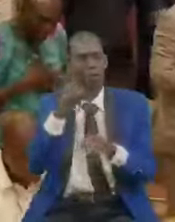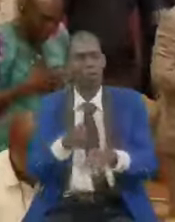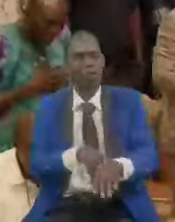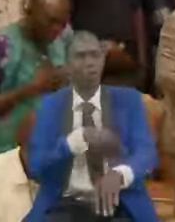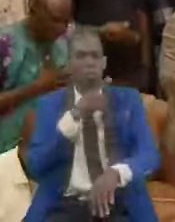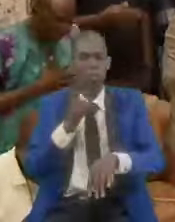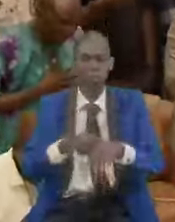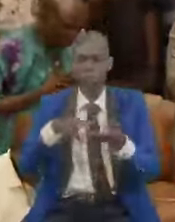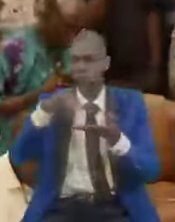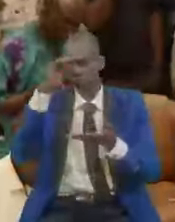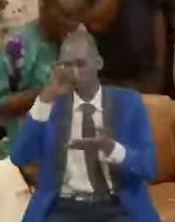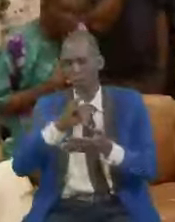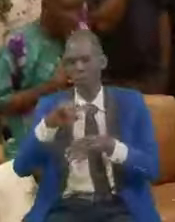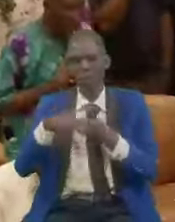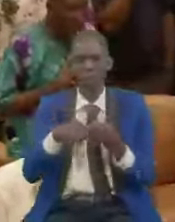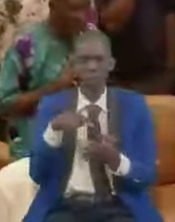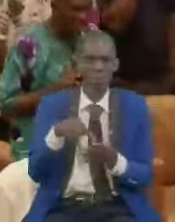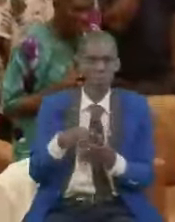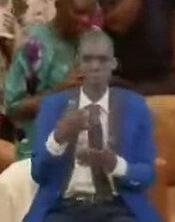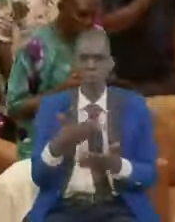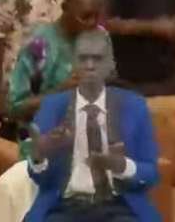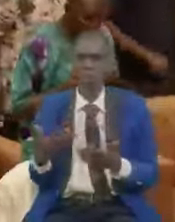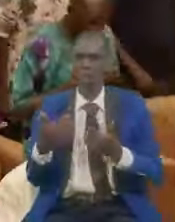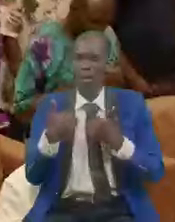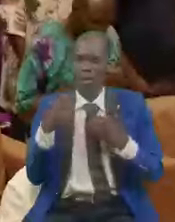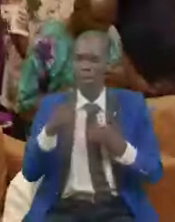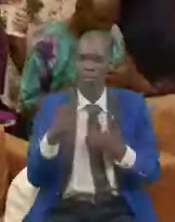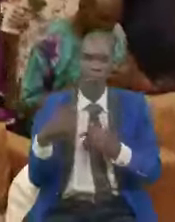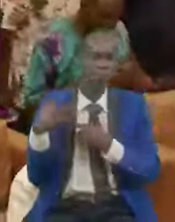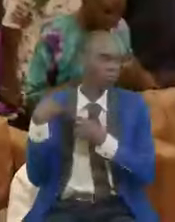now. Have you ever set time apart,